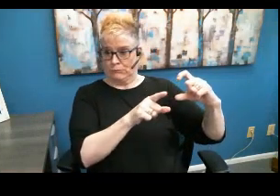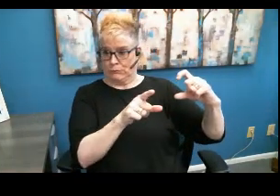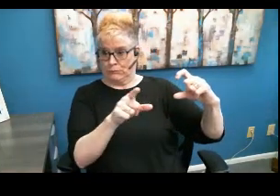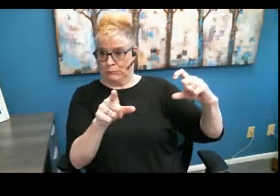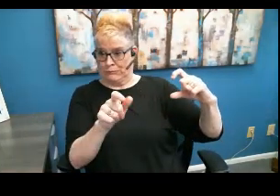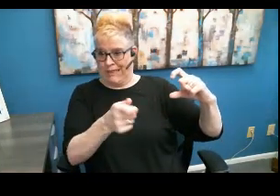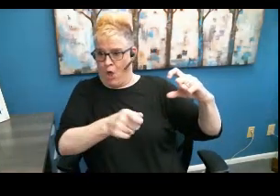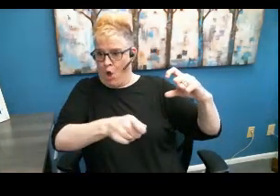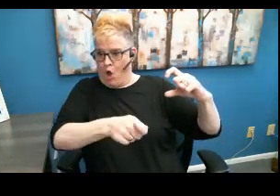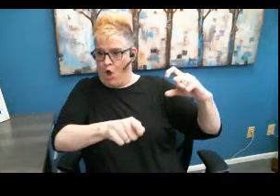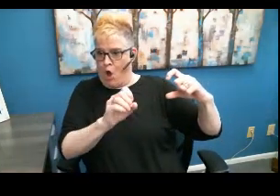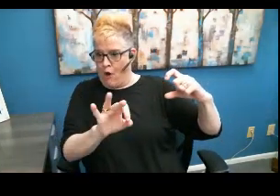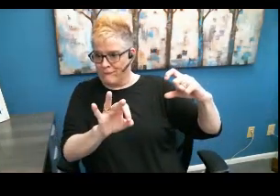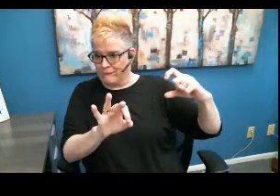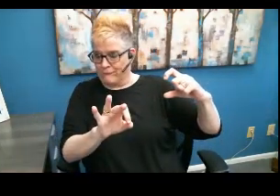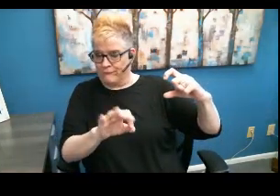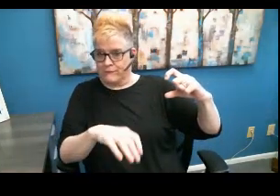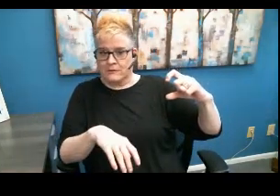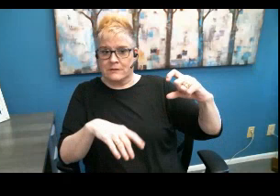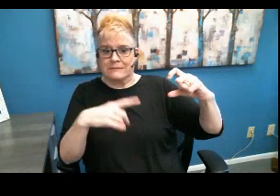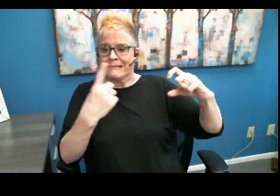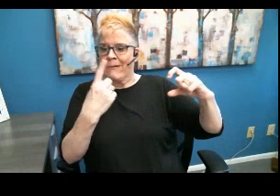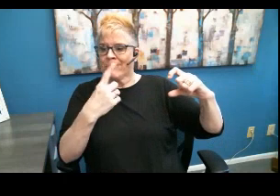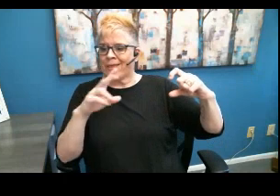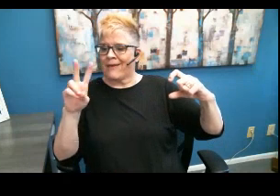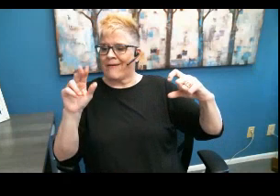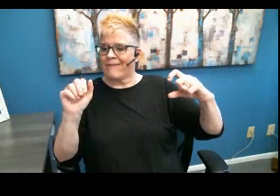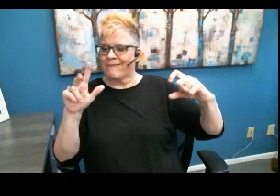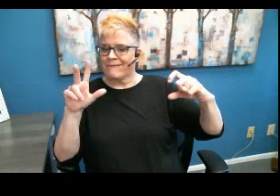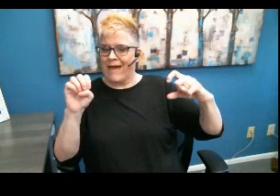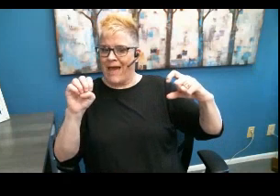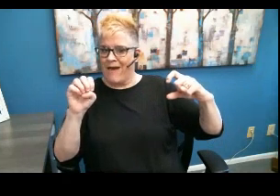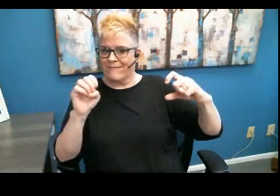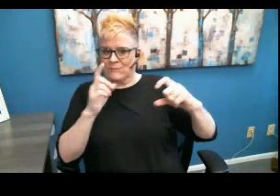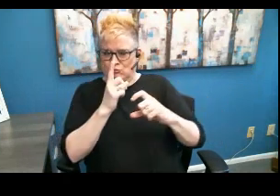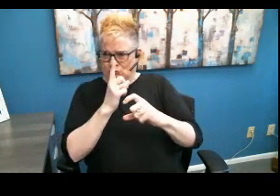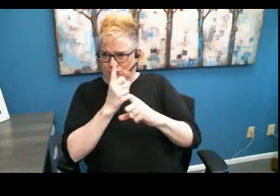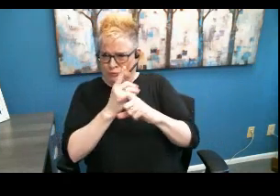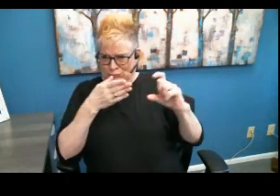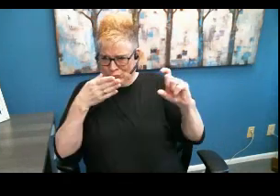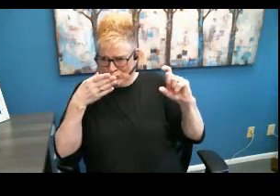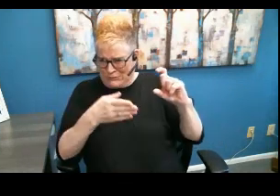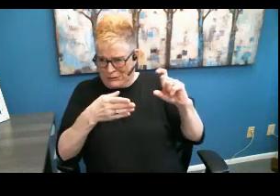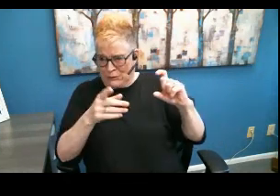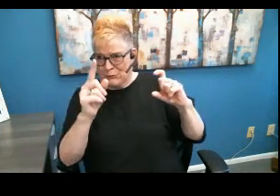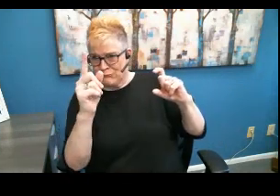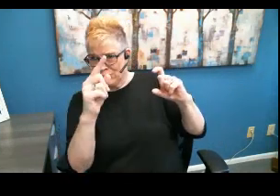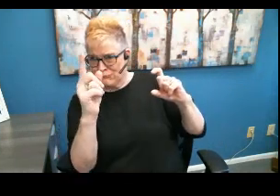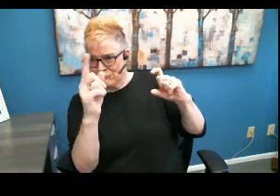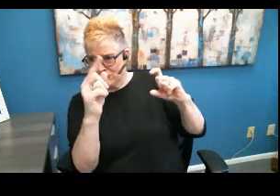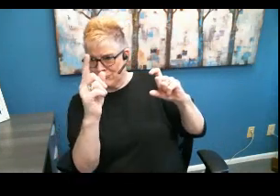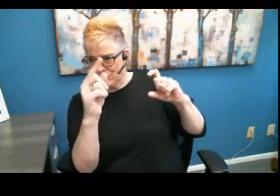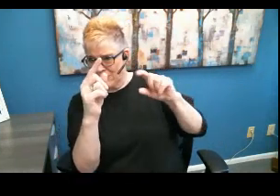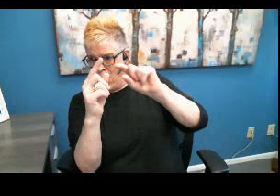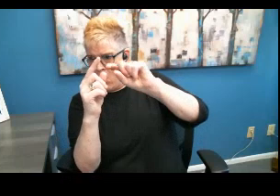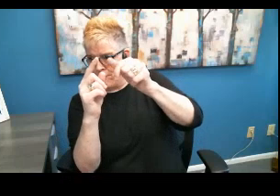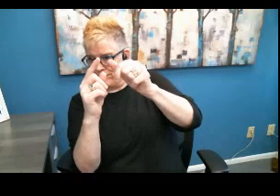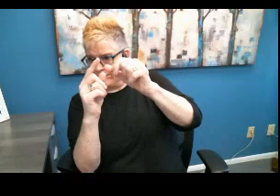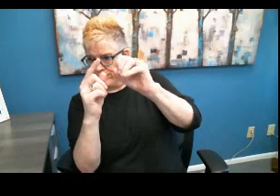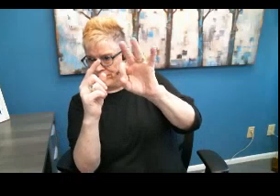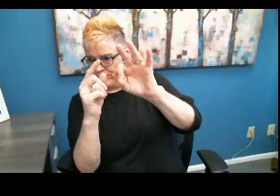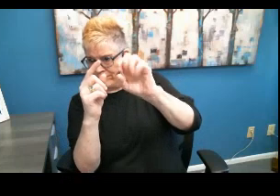the meter's inside. If not, the valves are typically located right on the meter set itself, and I'll show you that. We also have some safety